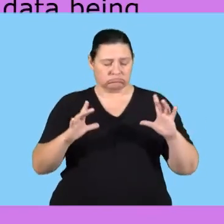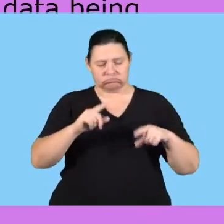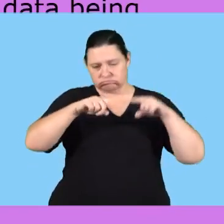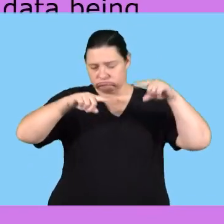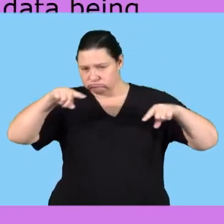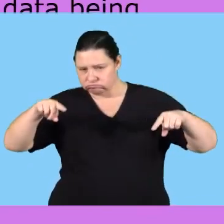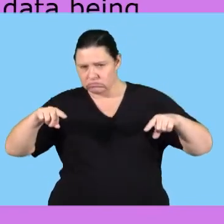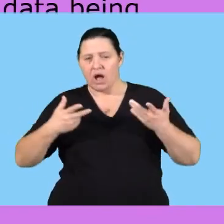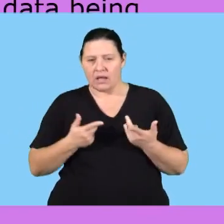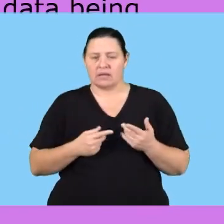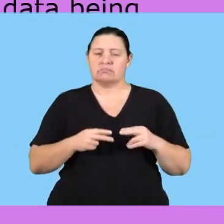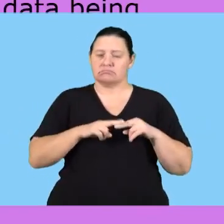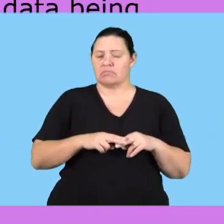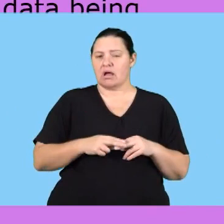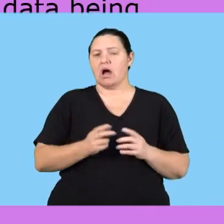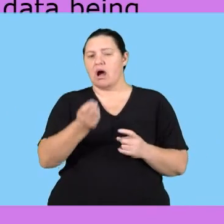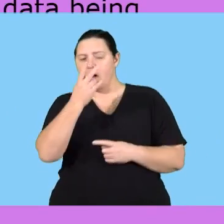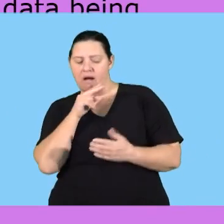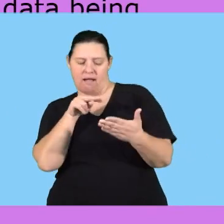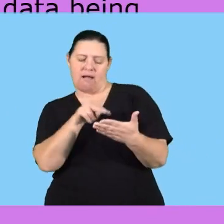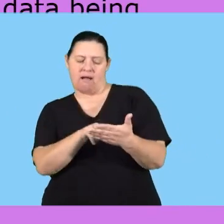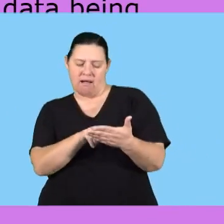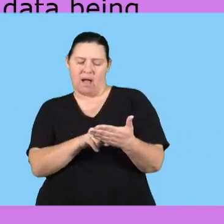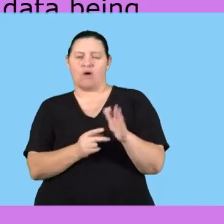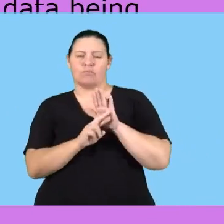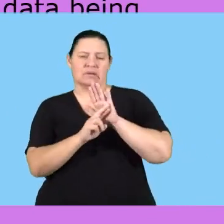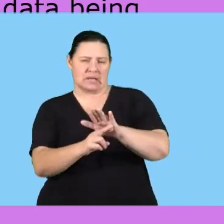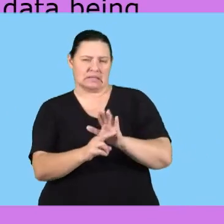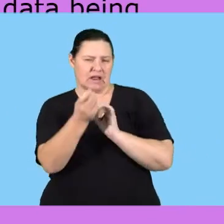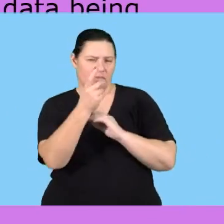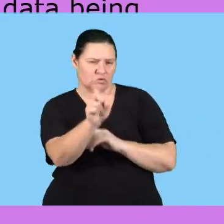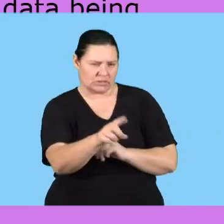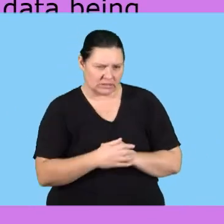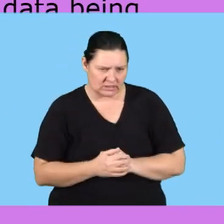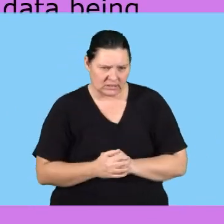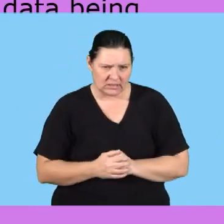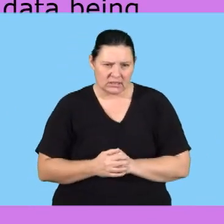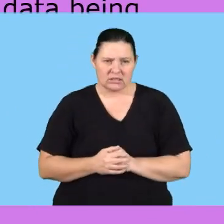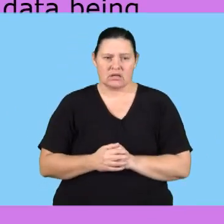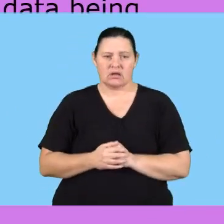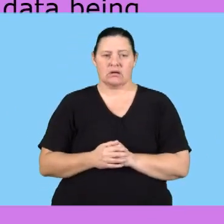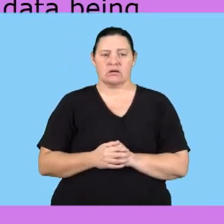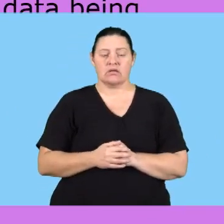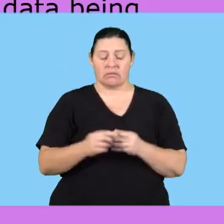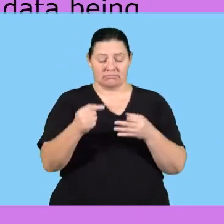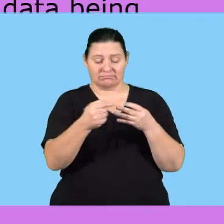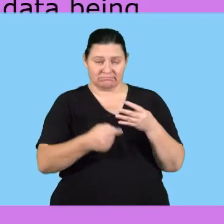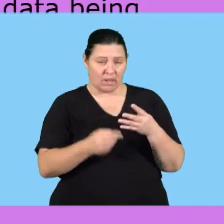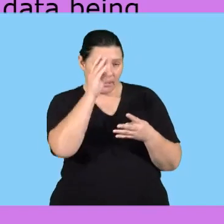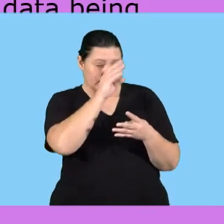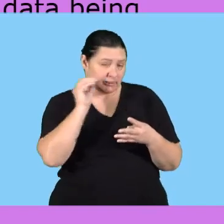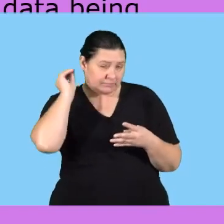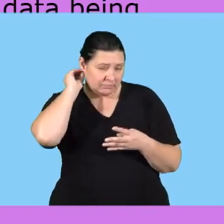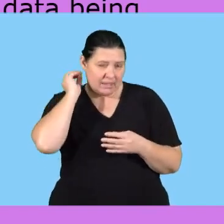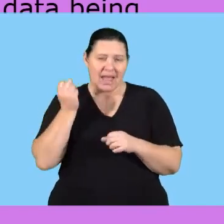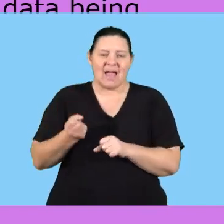graph is drawn alters the impression of the data being presented. Then the following factors, and I want you to keep